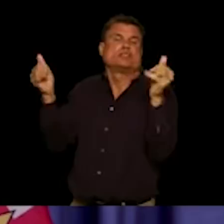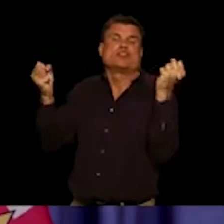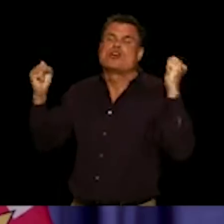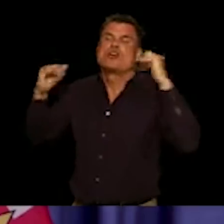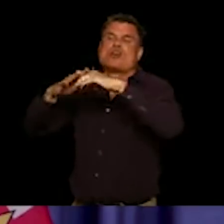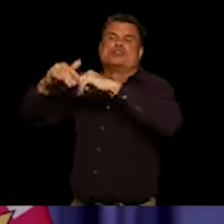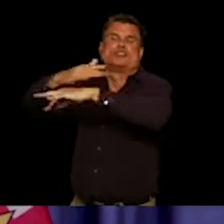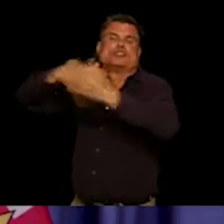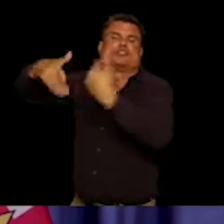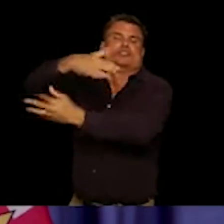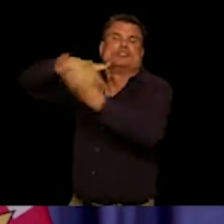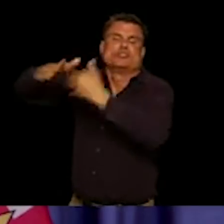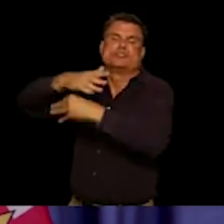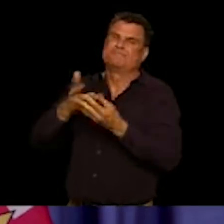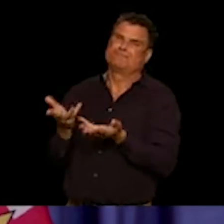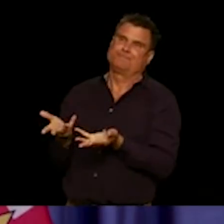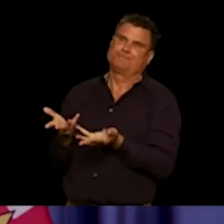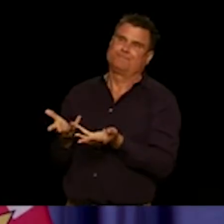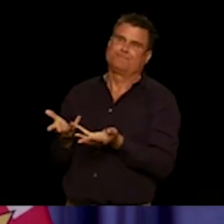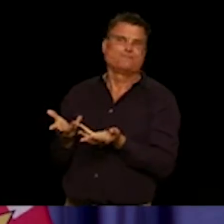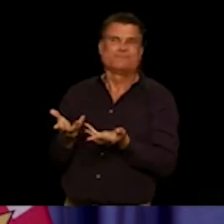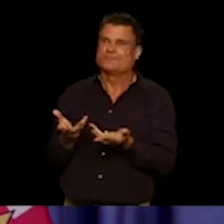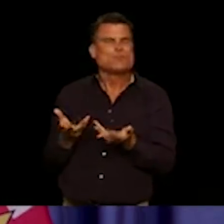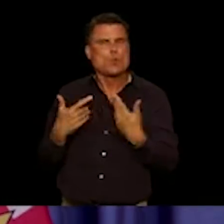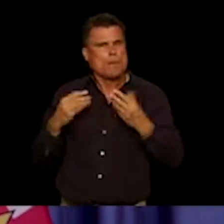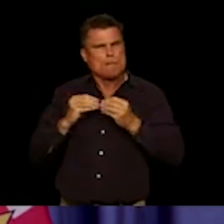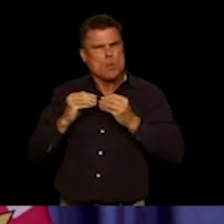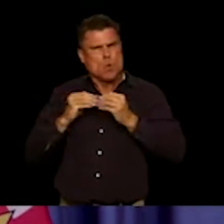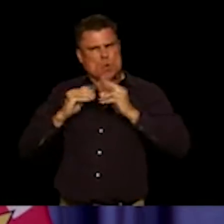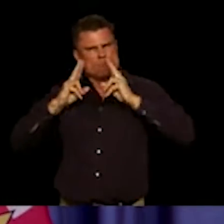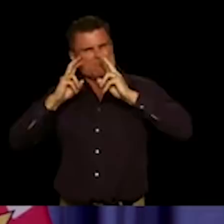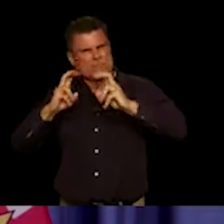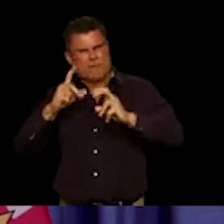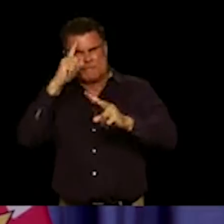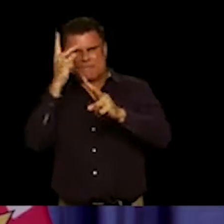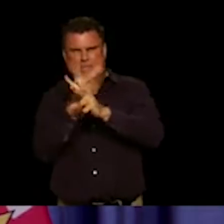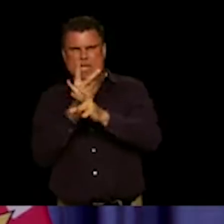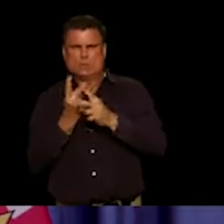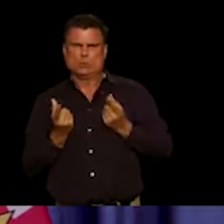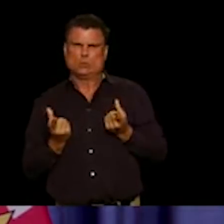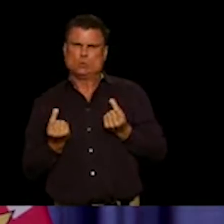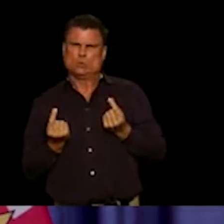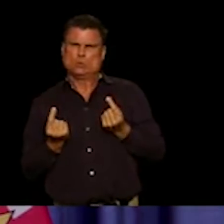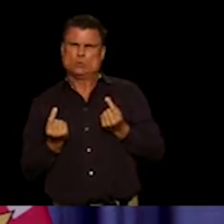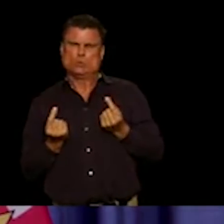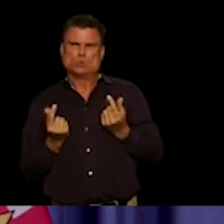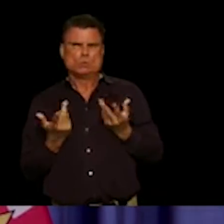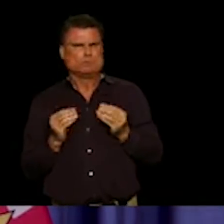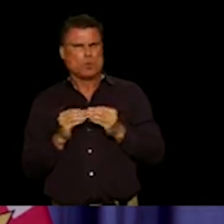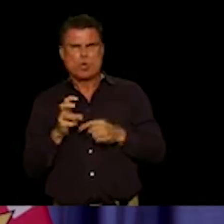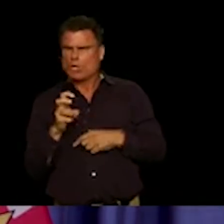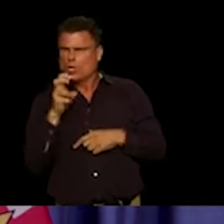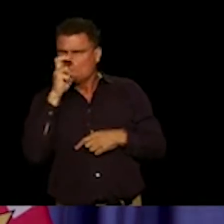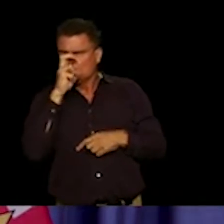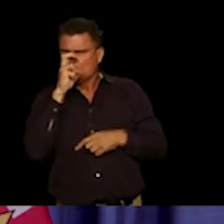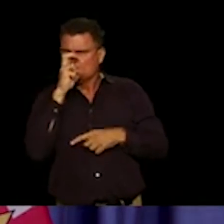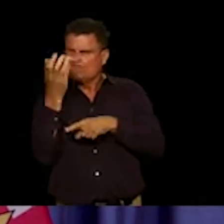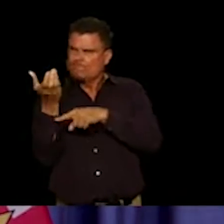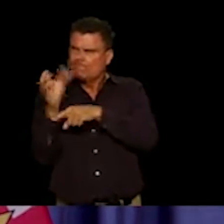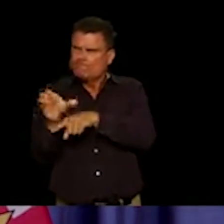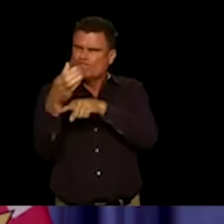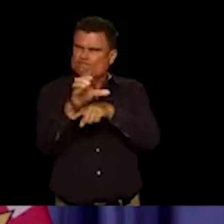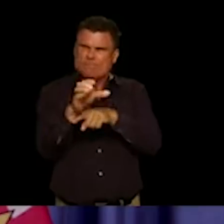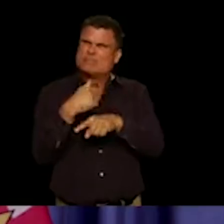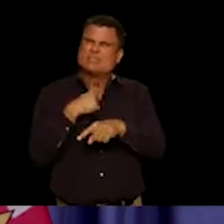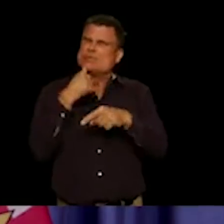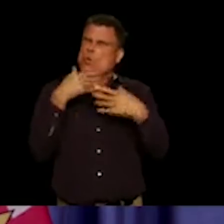number of faces in the smaller spaces. And so we're going to be looking hard at enforcement when it comes to situations like that.